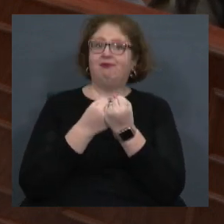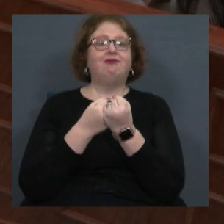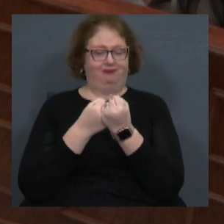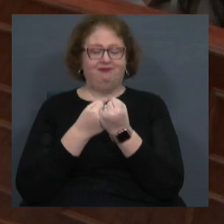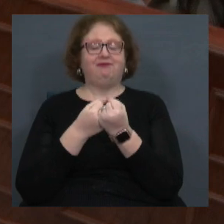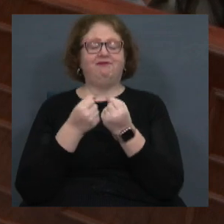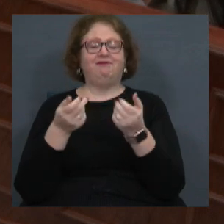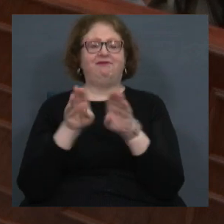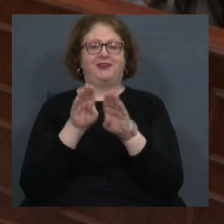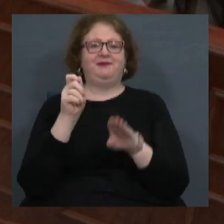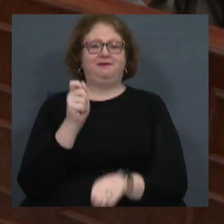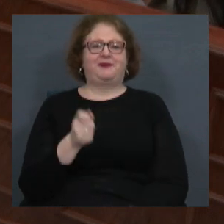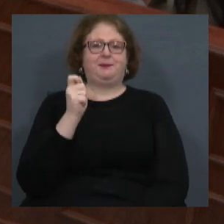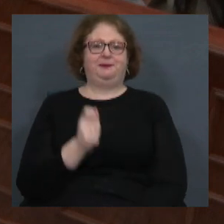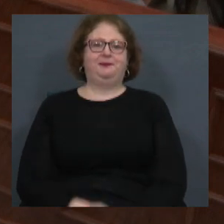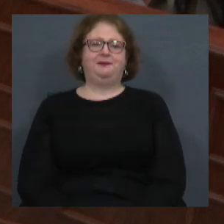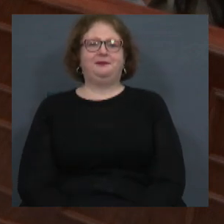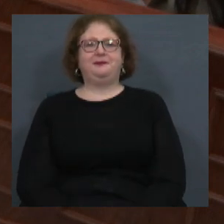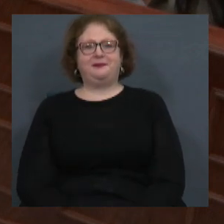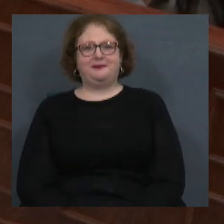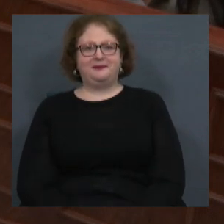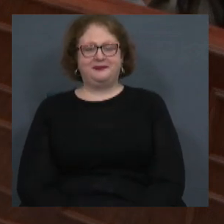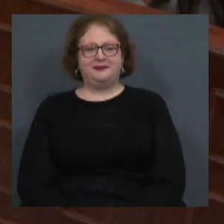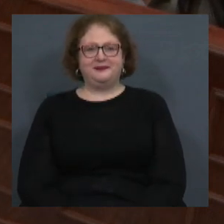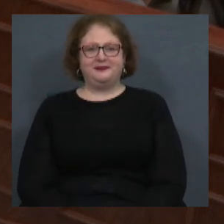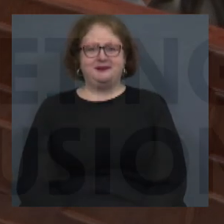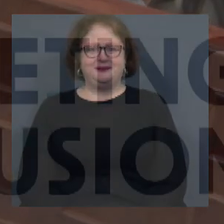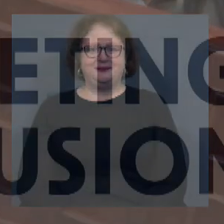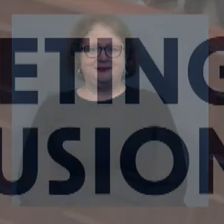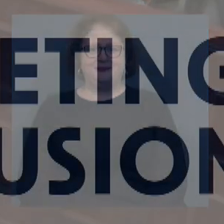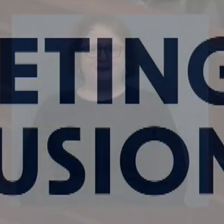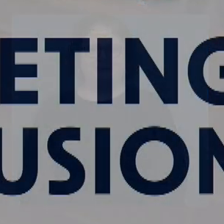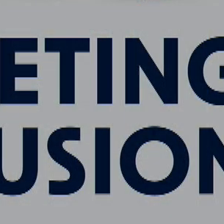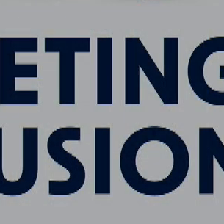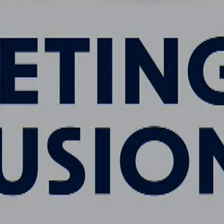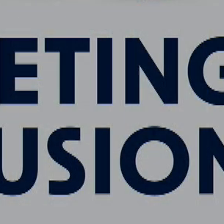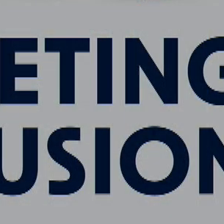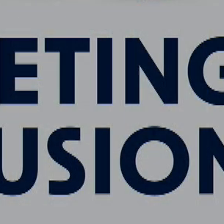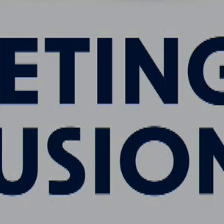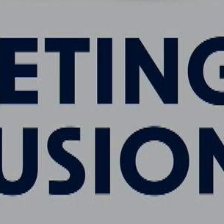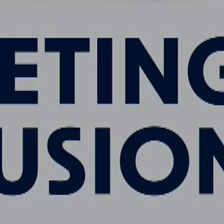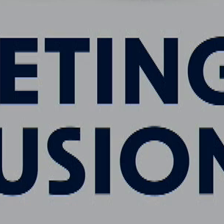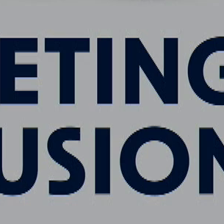Meeting adjourned. Oh, okay.